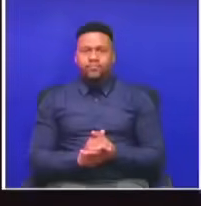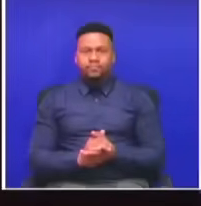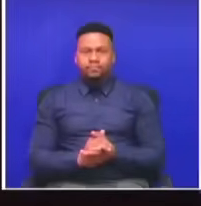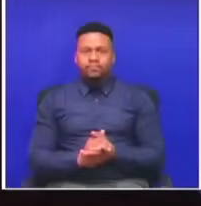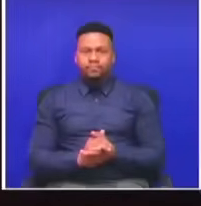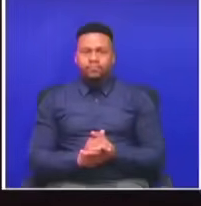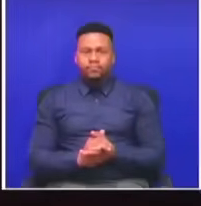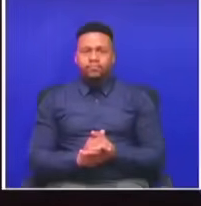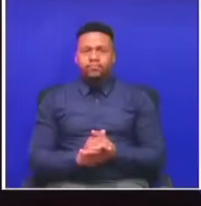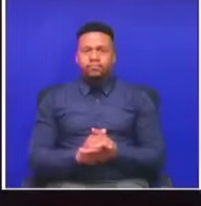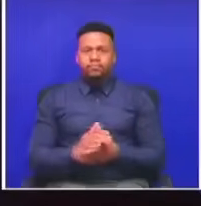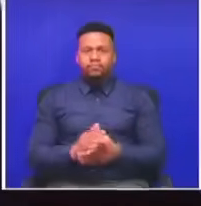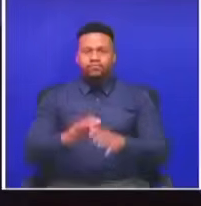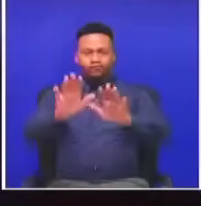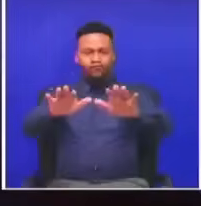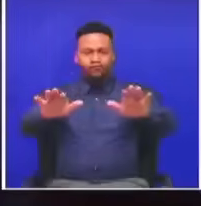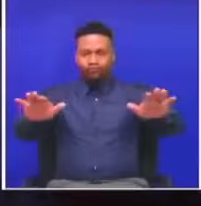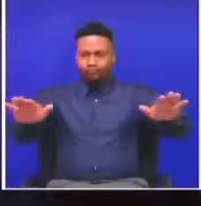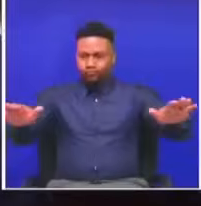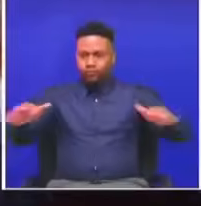Order, honorable members.